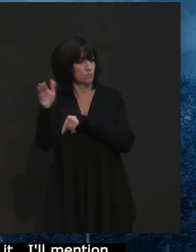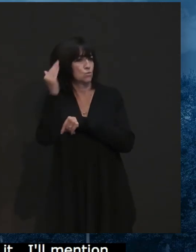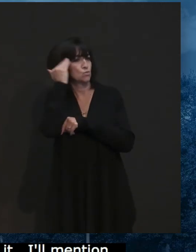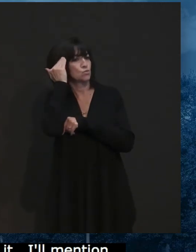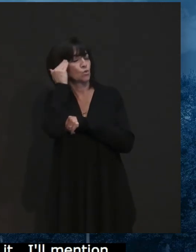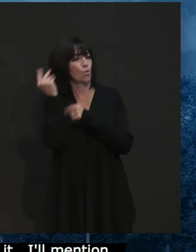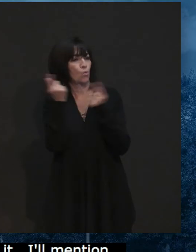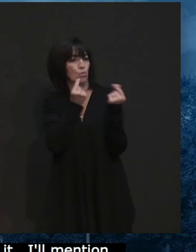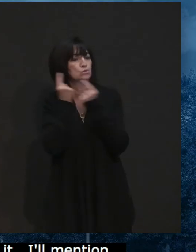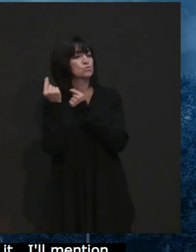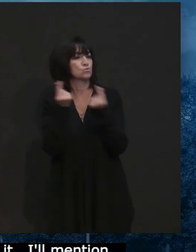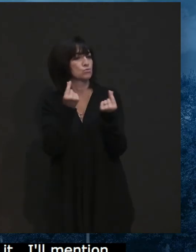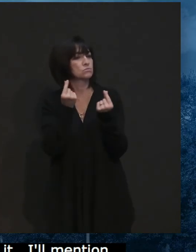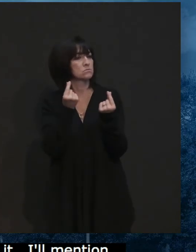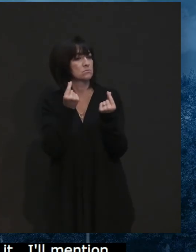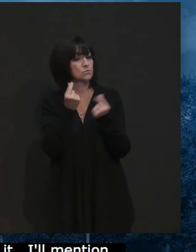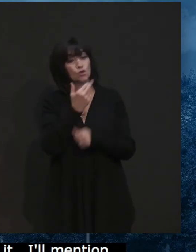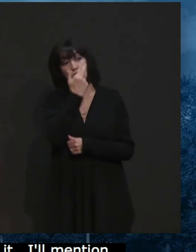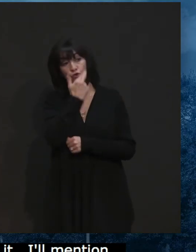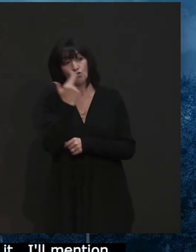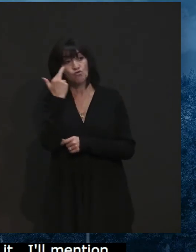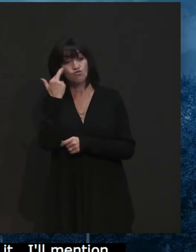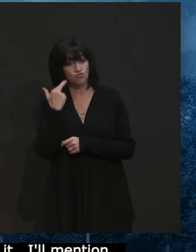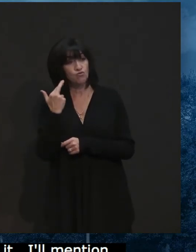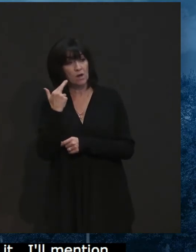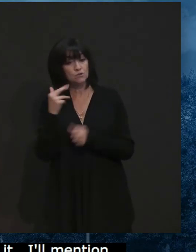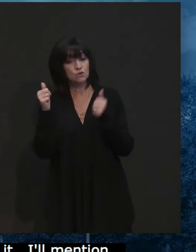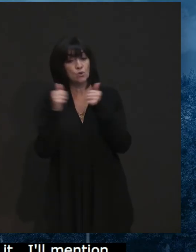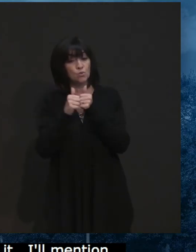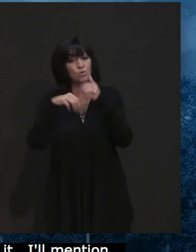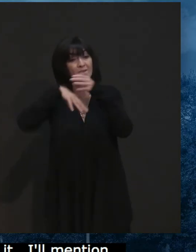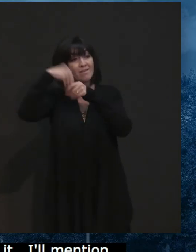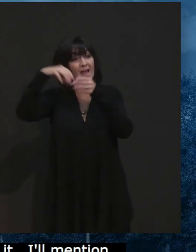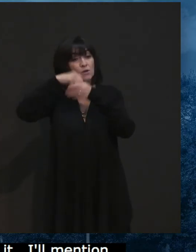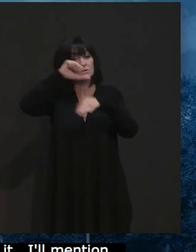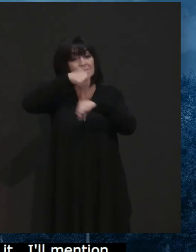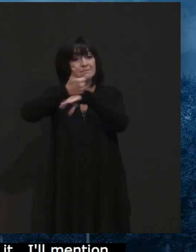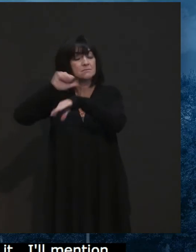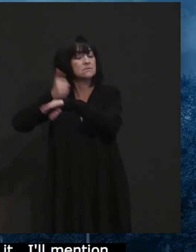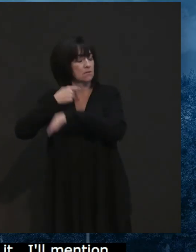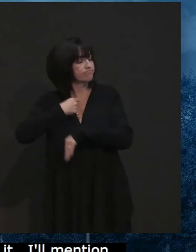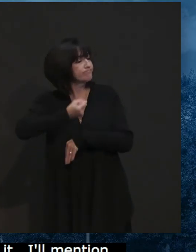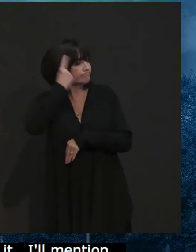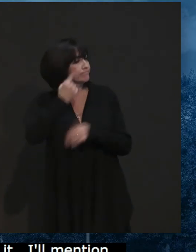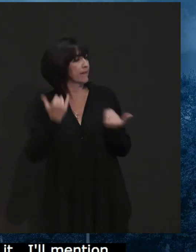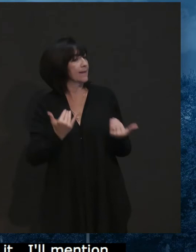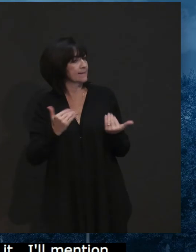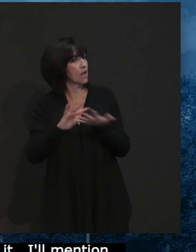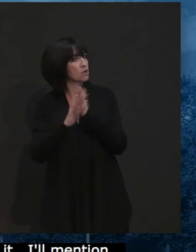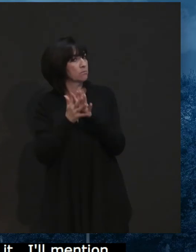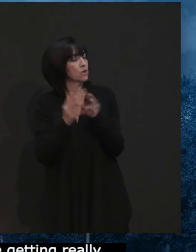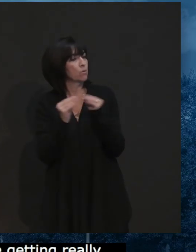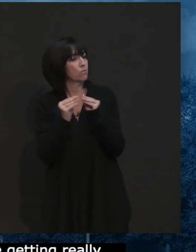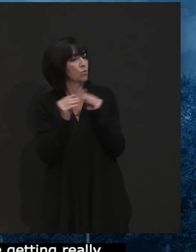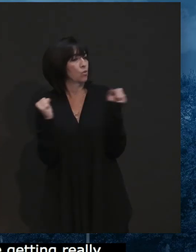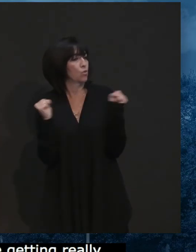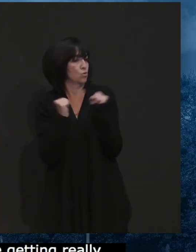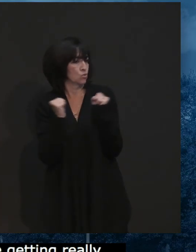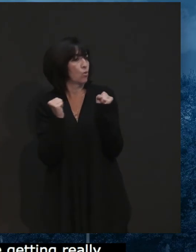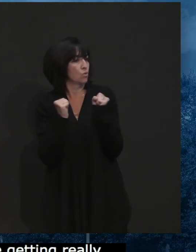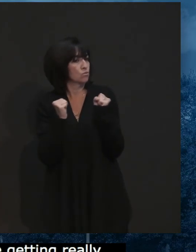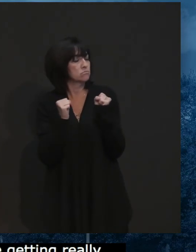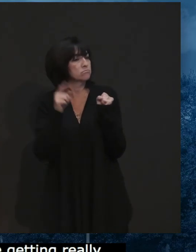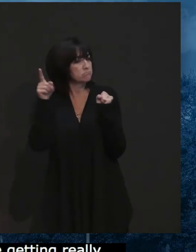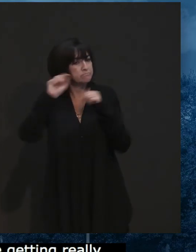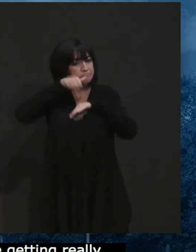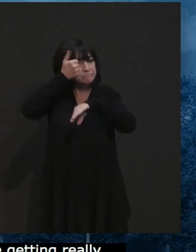know restaurants with outdoor spaces are really good. Now it's getting colder, I get that, and they're looking at different ways to make that work.